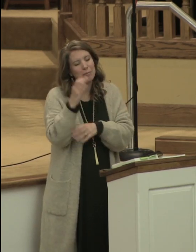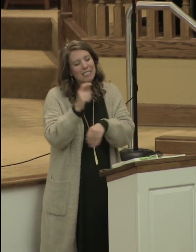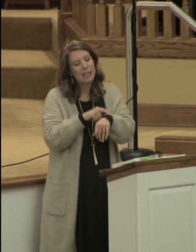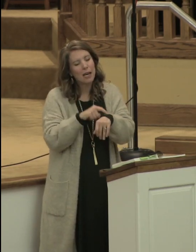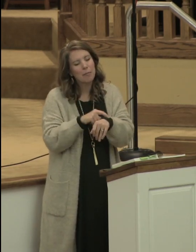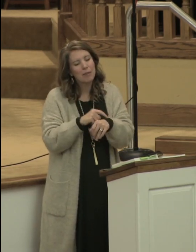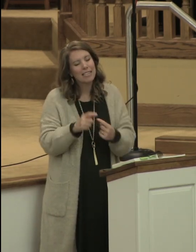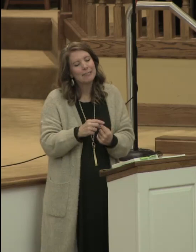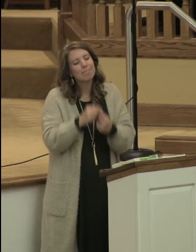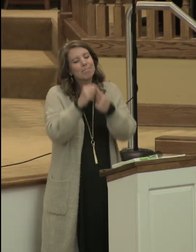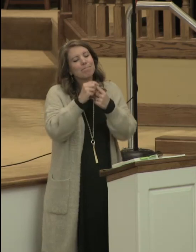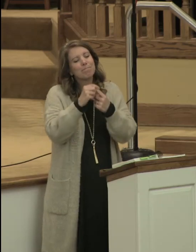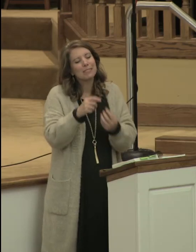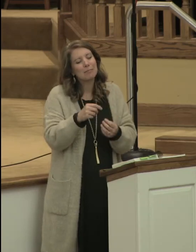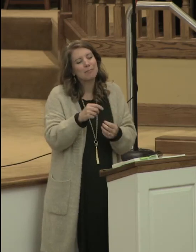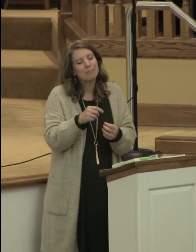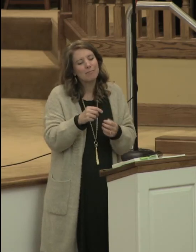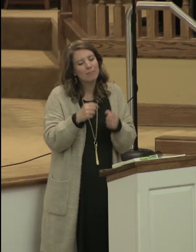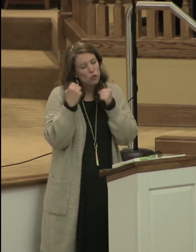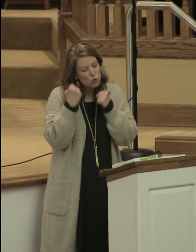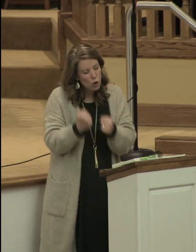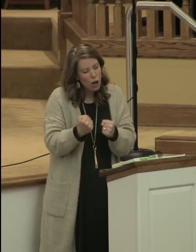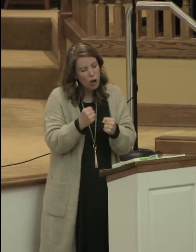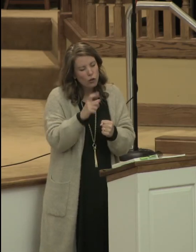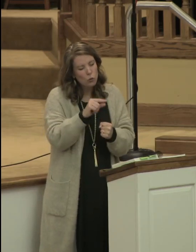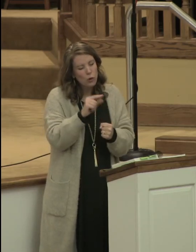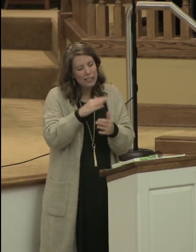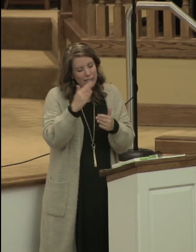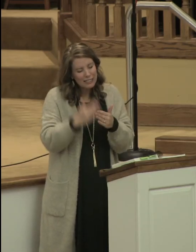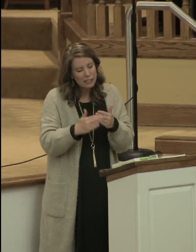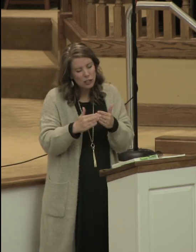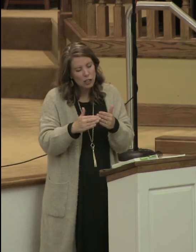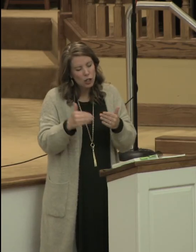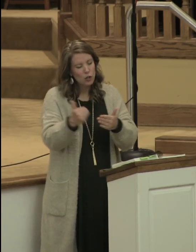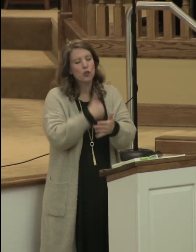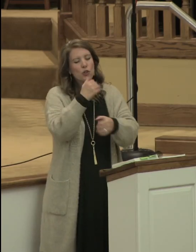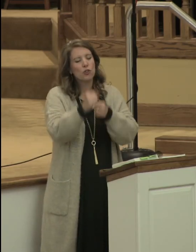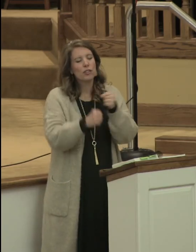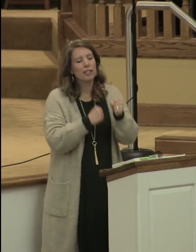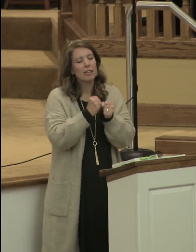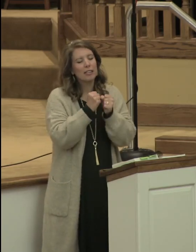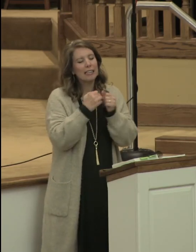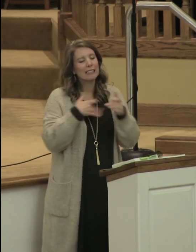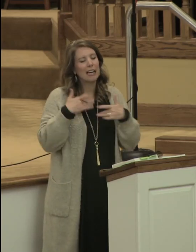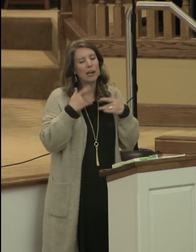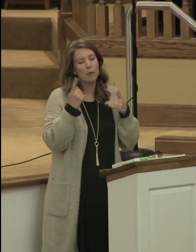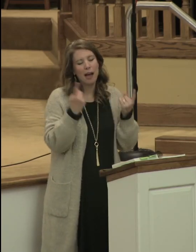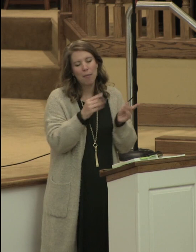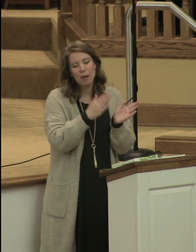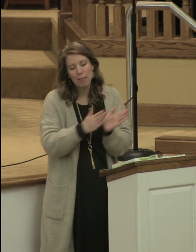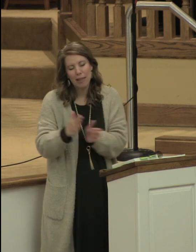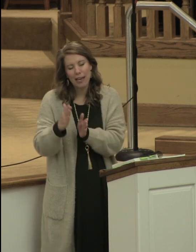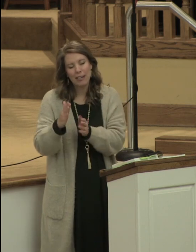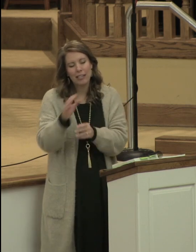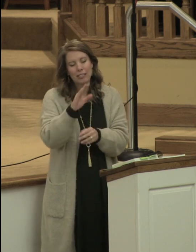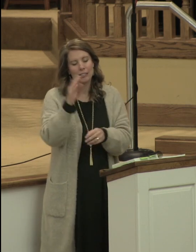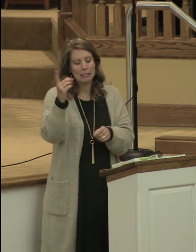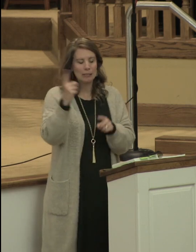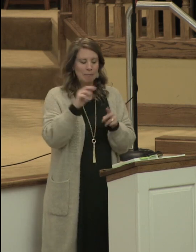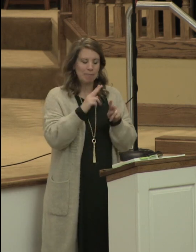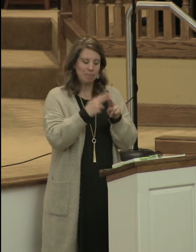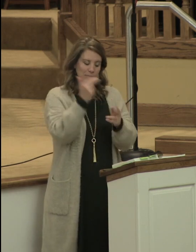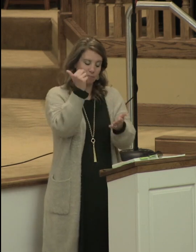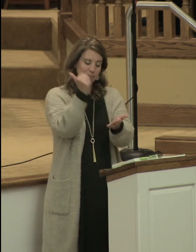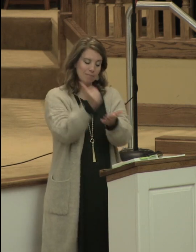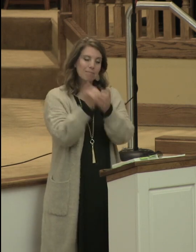as we finish 2020 strong and head into a new year, Lord. We're excited about what you got planned for us until you come. In Jesus' name, amen. Thank you. You may be